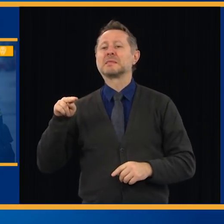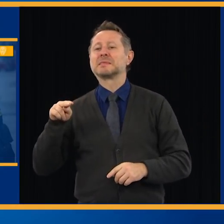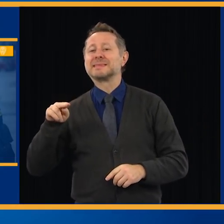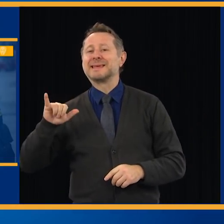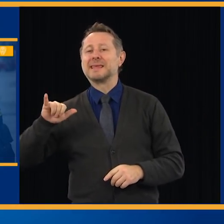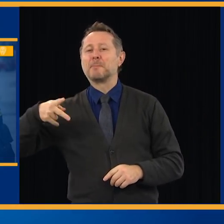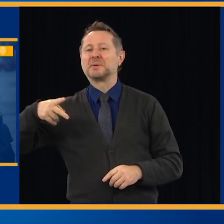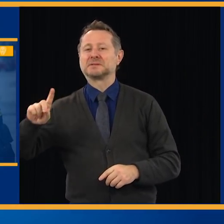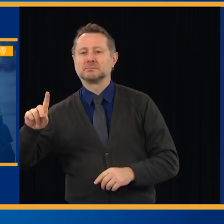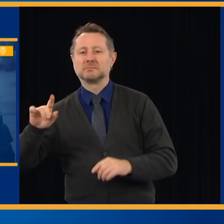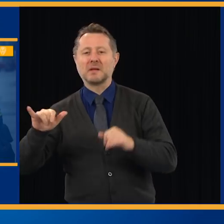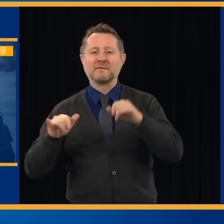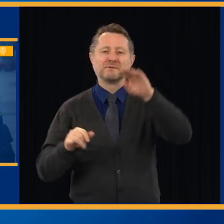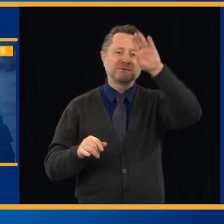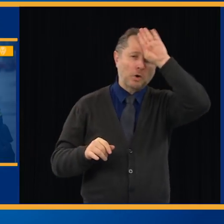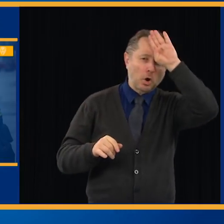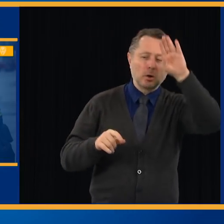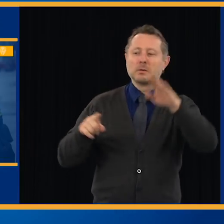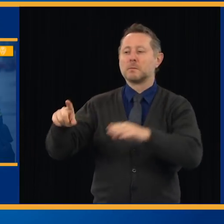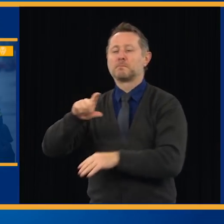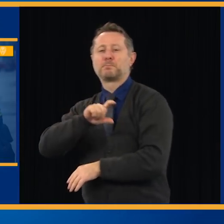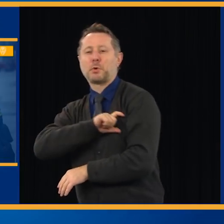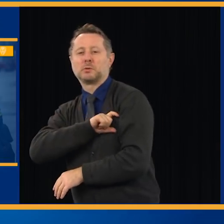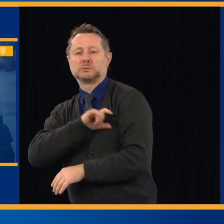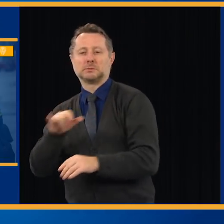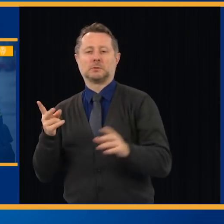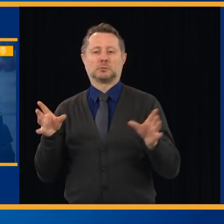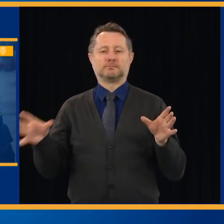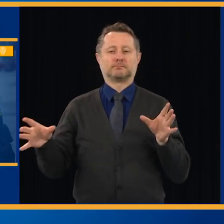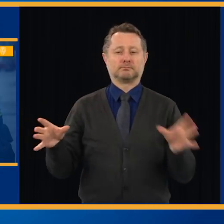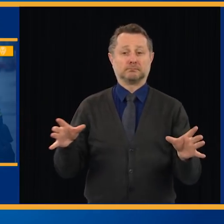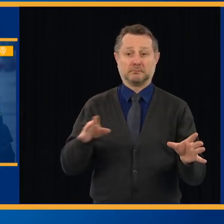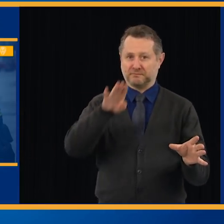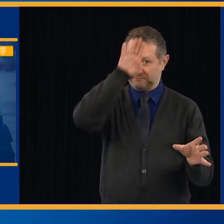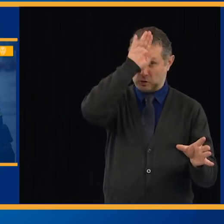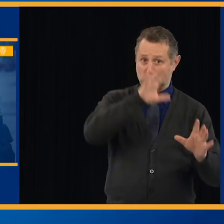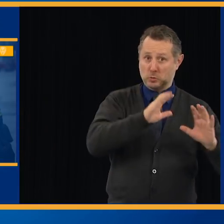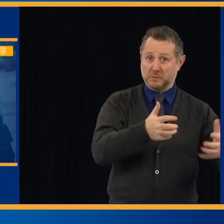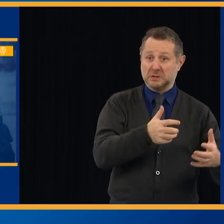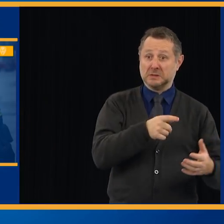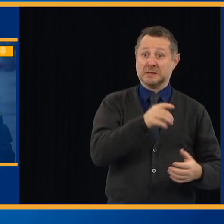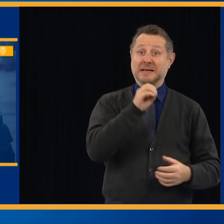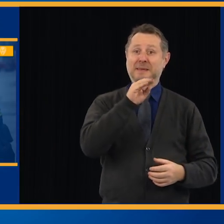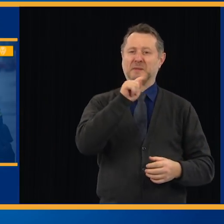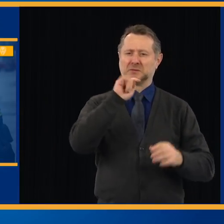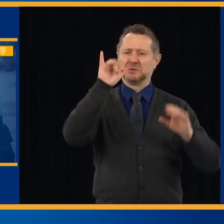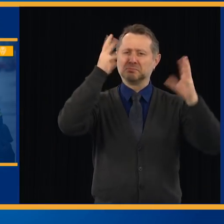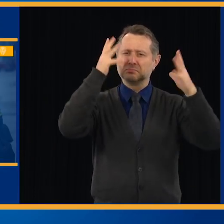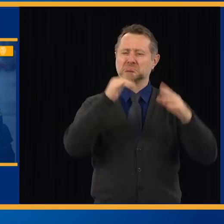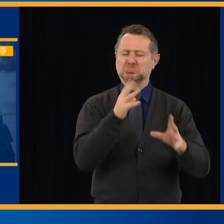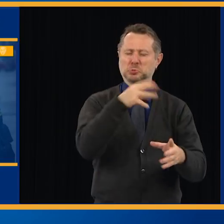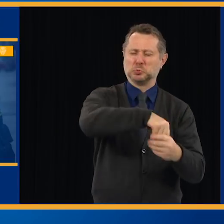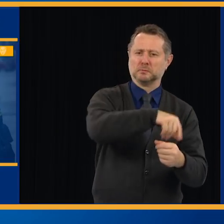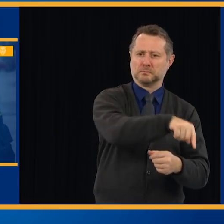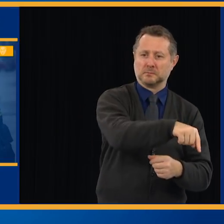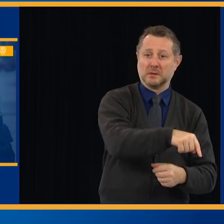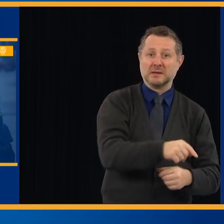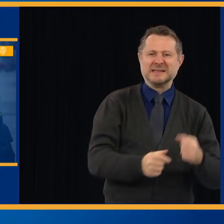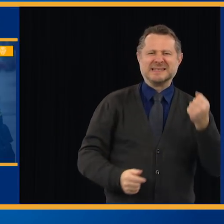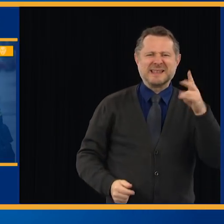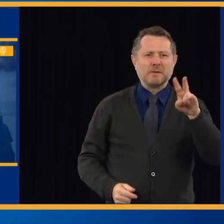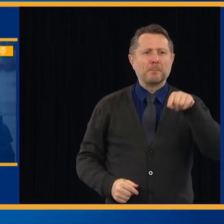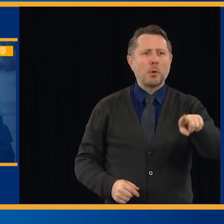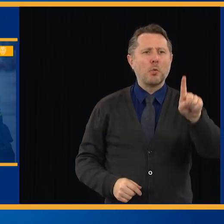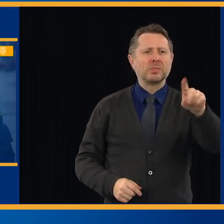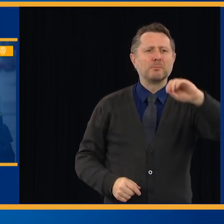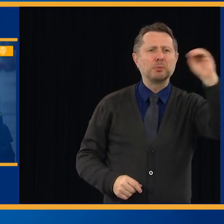far, Fire Department, which also has the EMTs, tested 17% positive, NYPD 10%